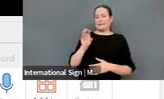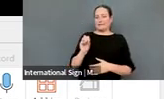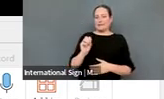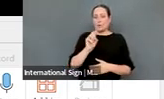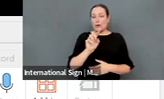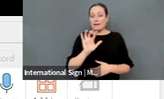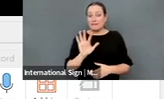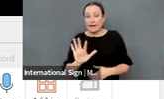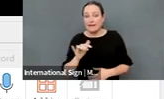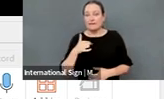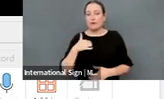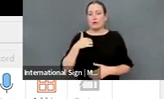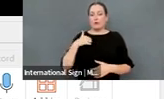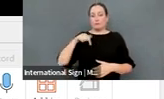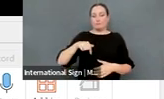also in